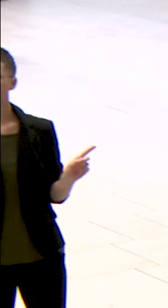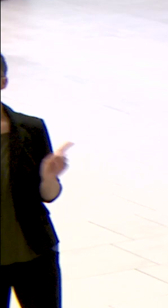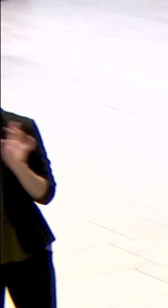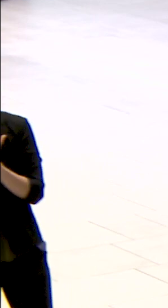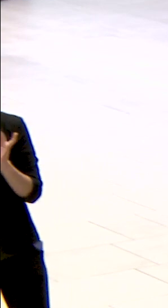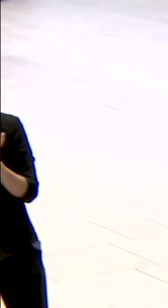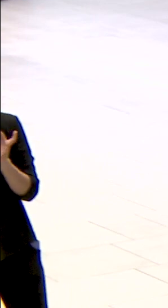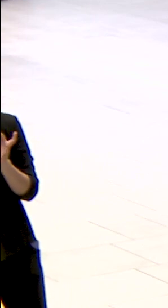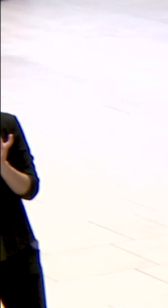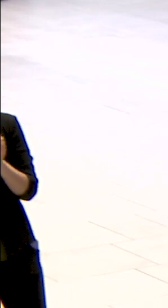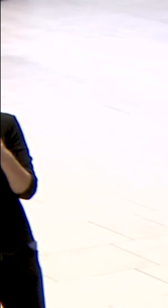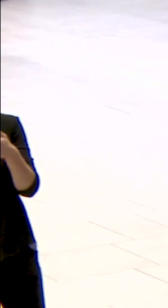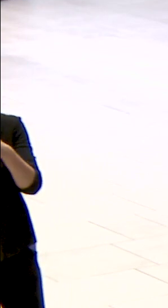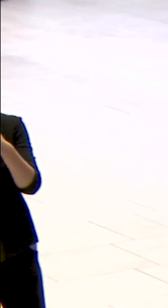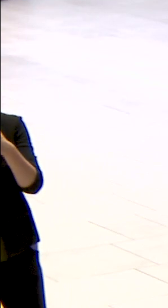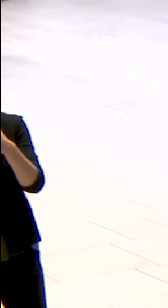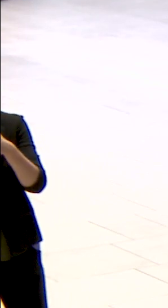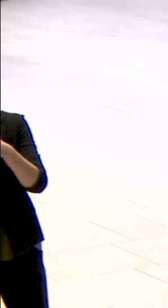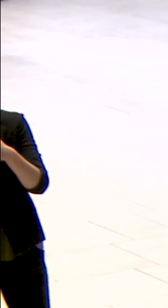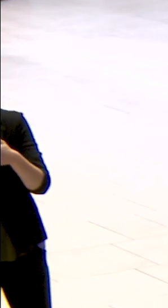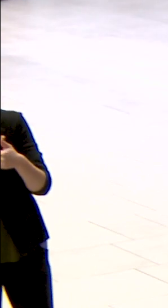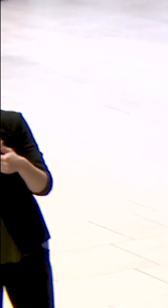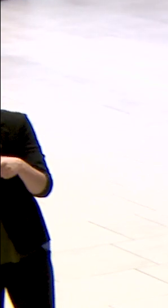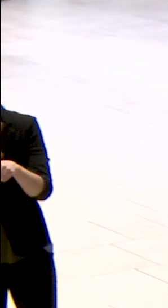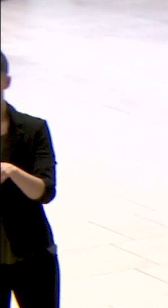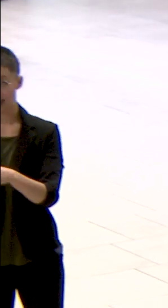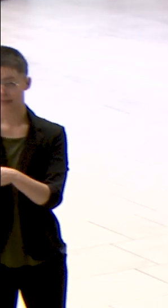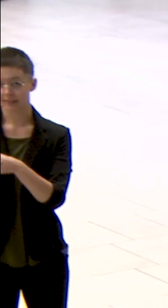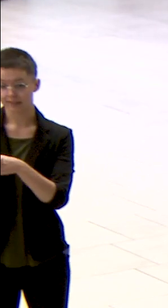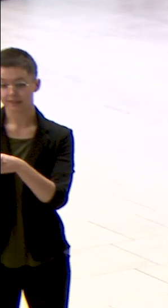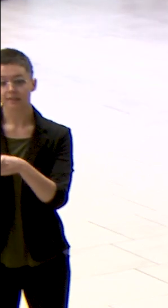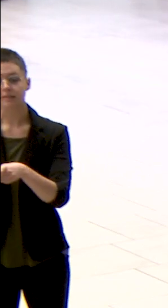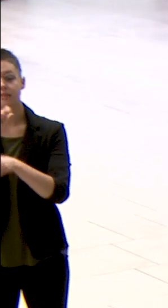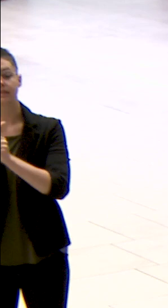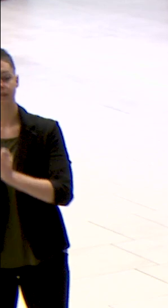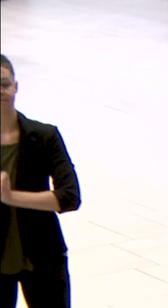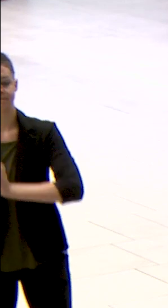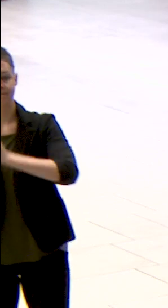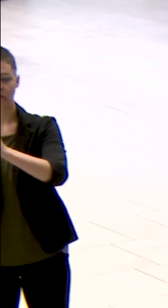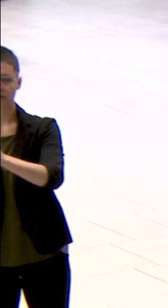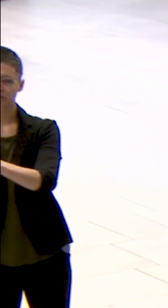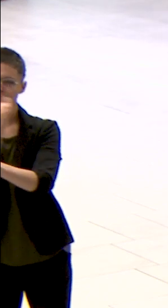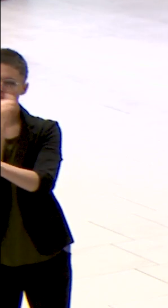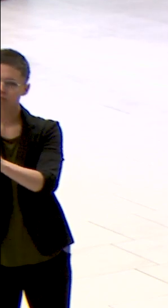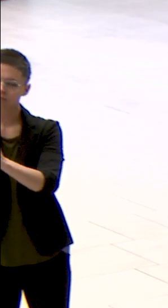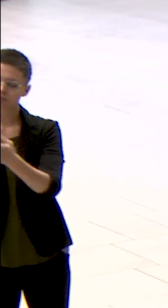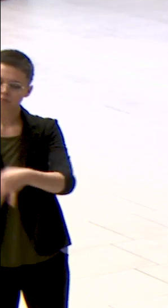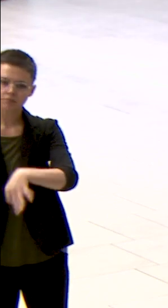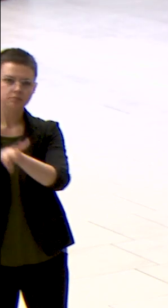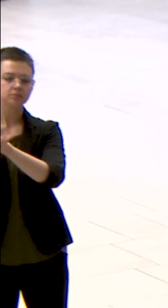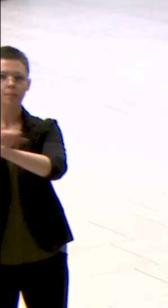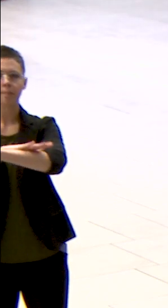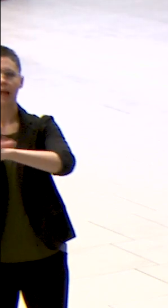because I think, number one, she's not only female, but it's also a Latina that founded a large and significant platform that's